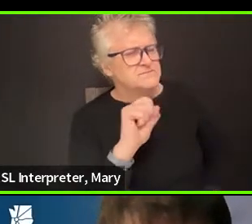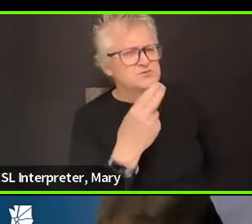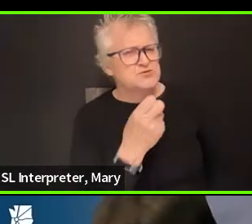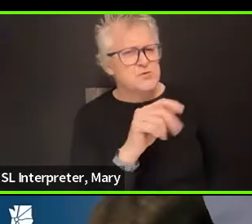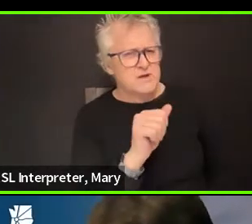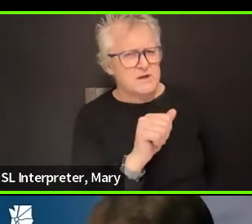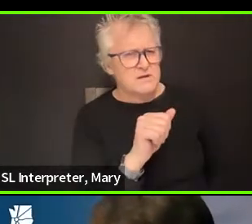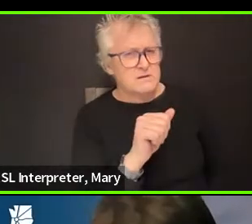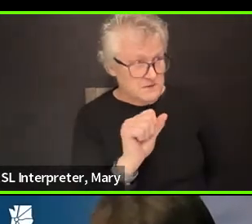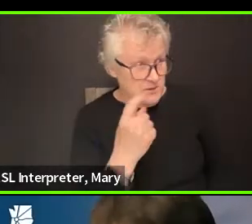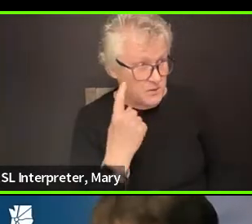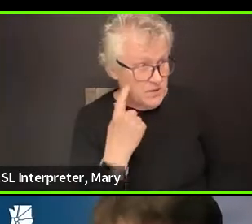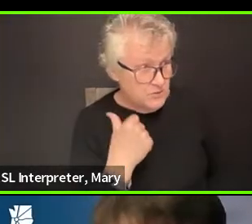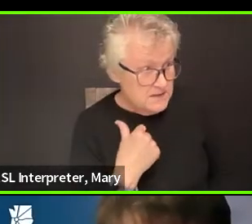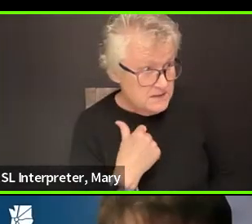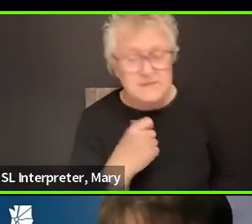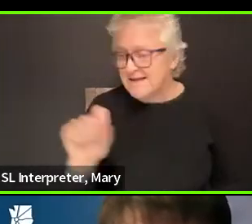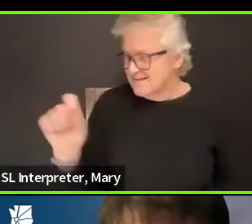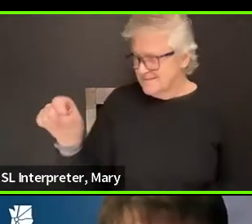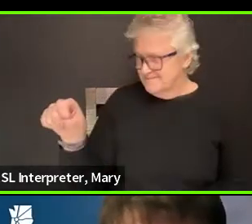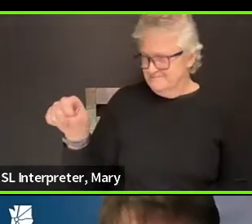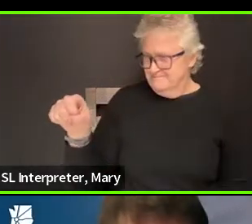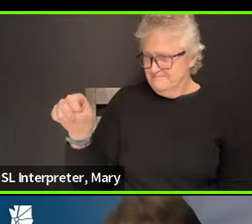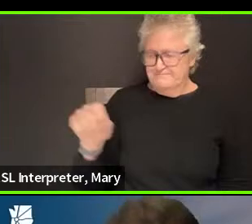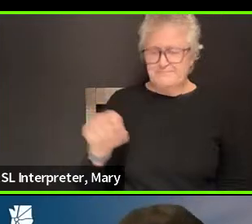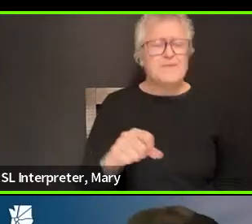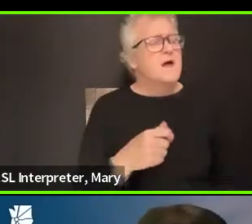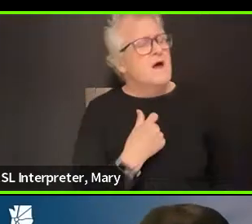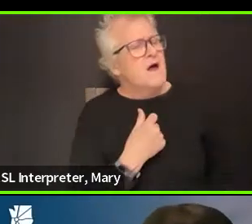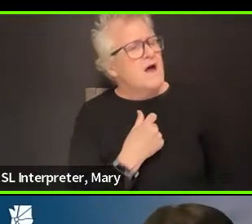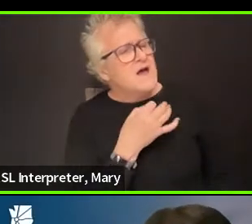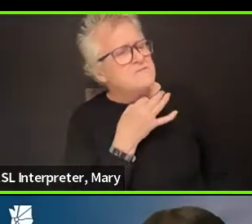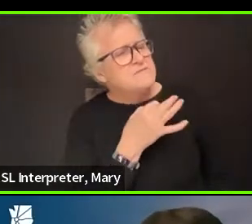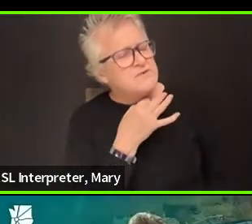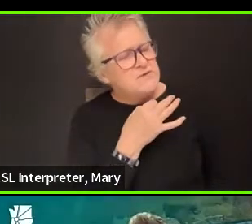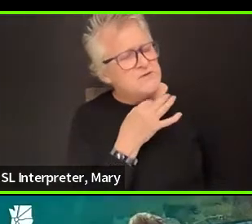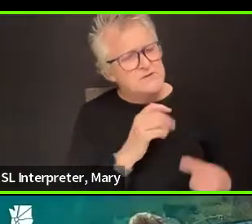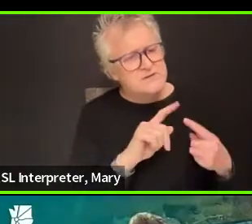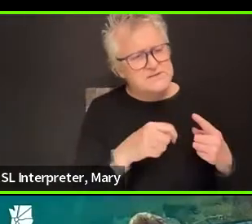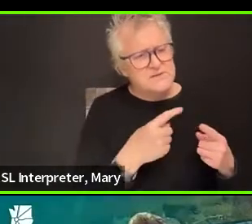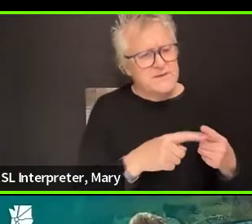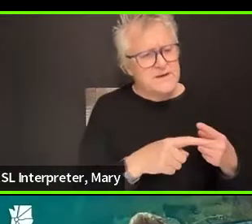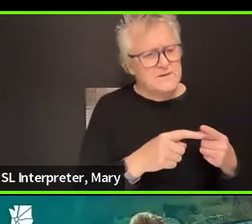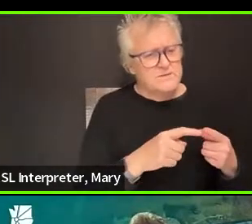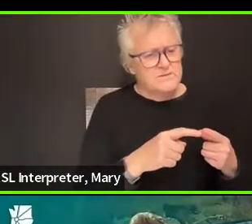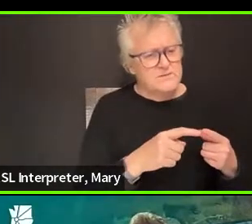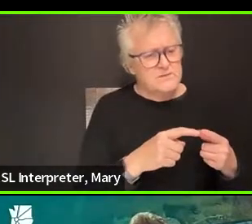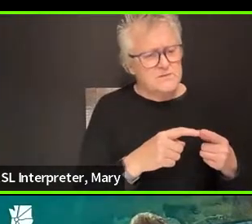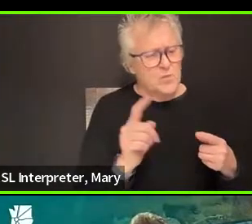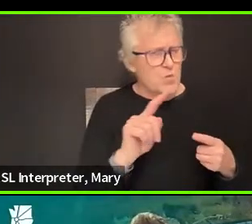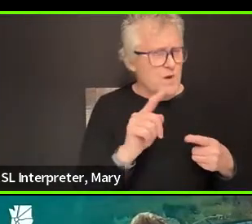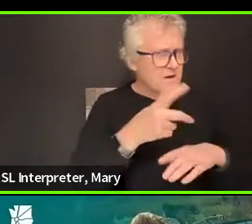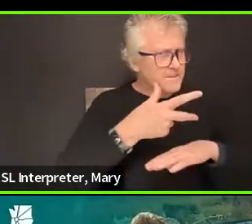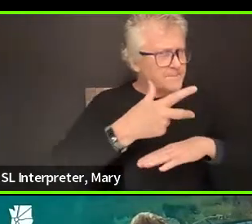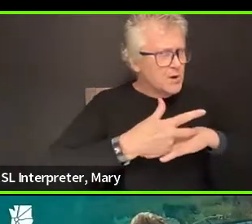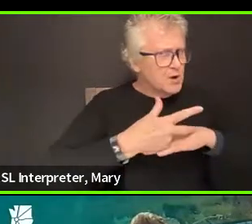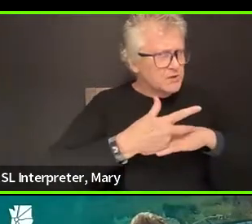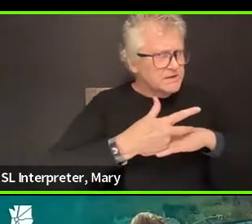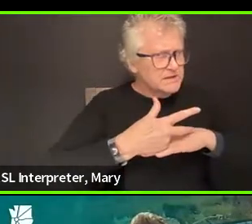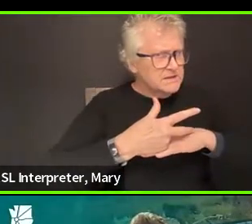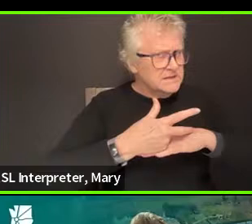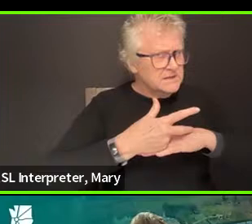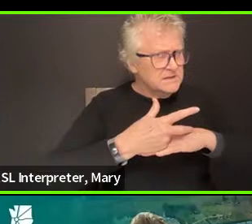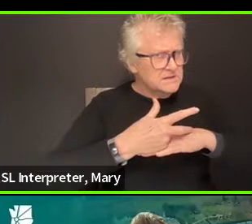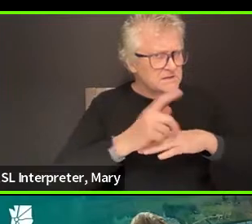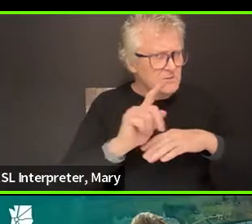hear me okay? I can. Okay. I'm curious about where the parking is located in some